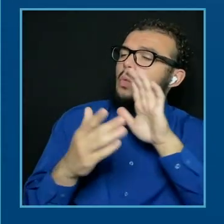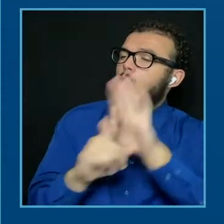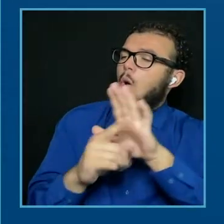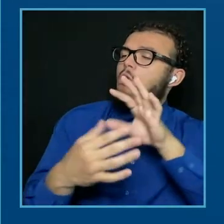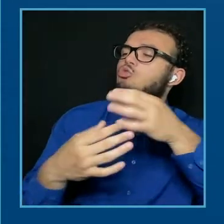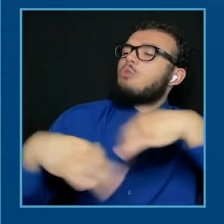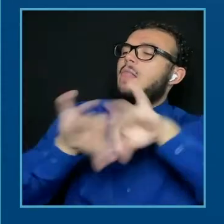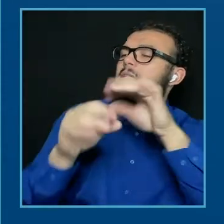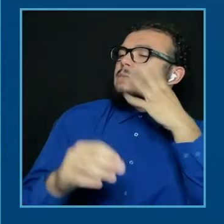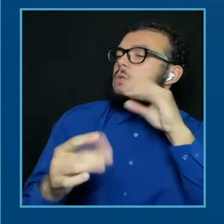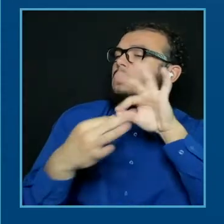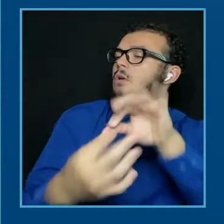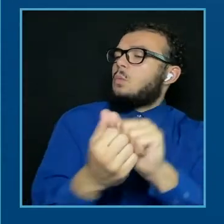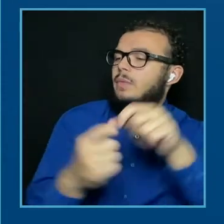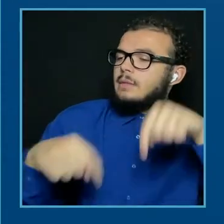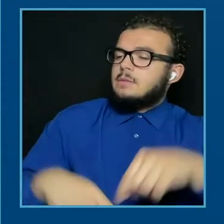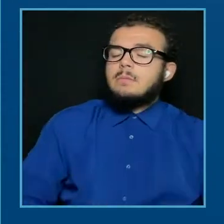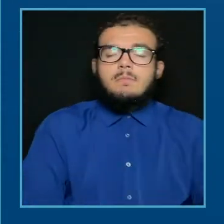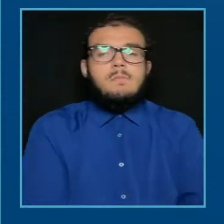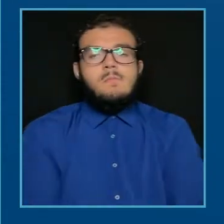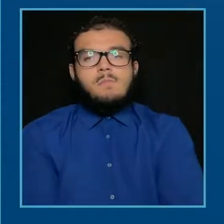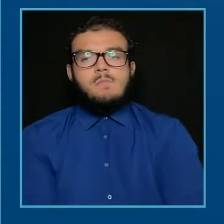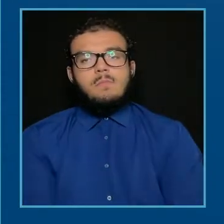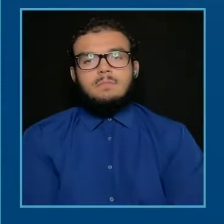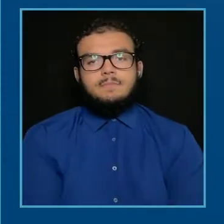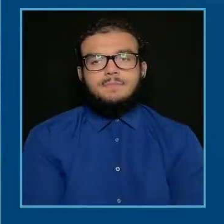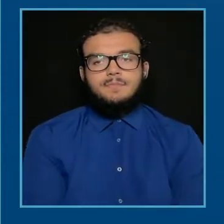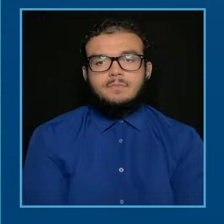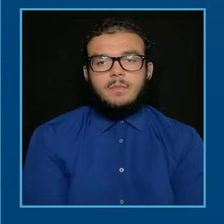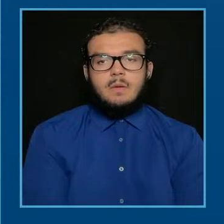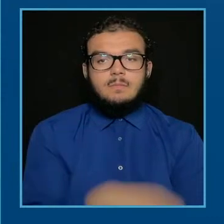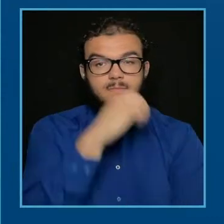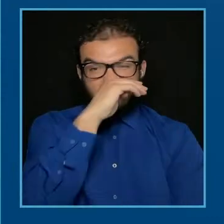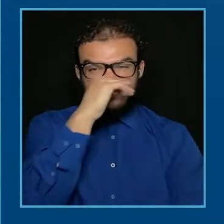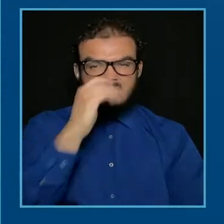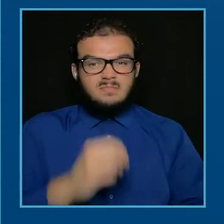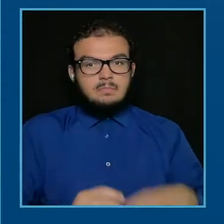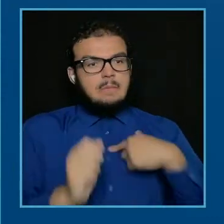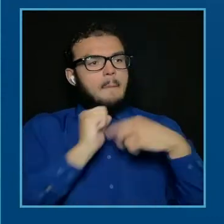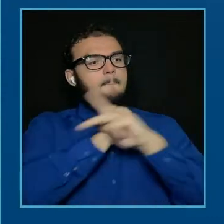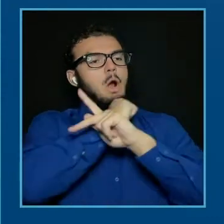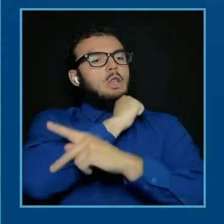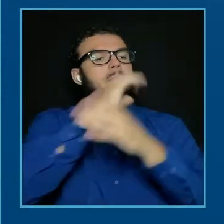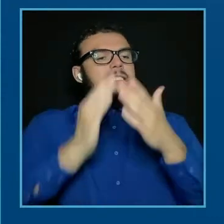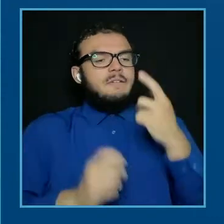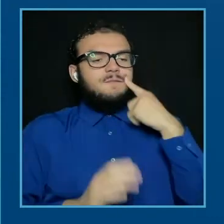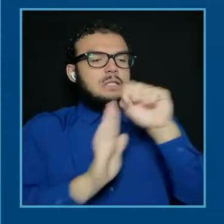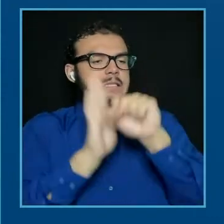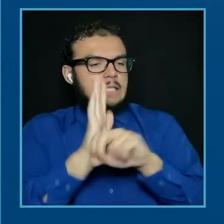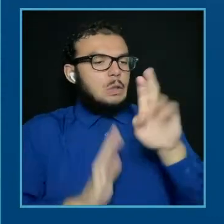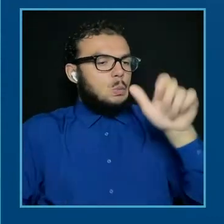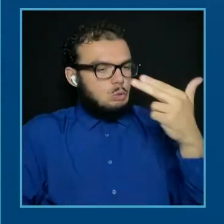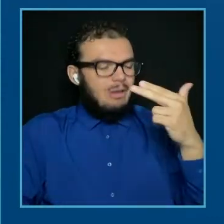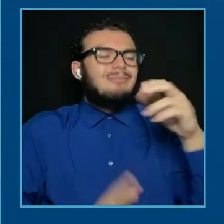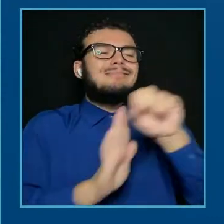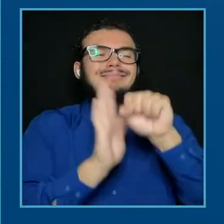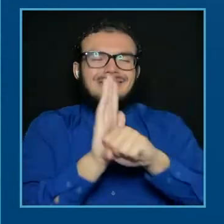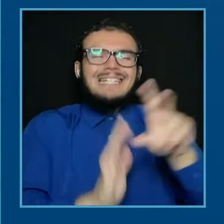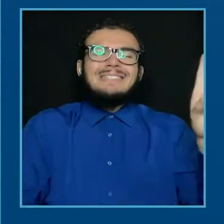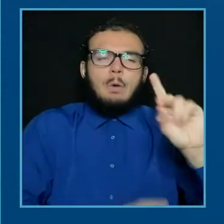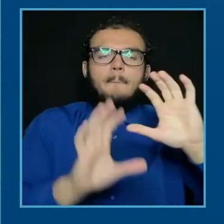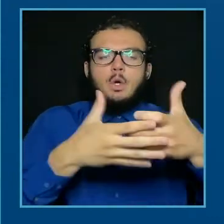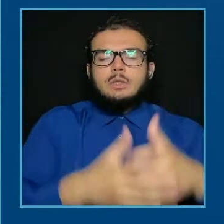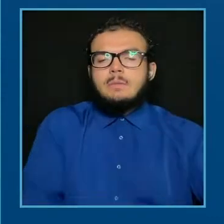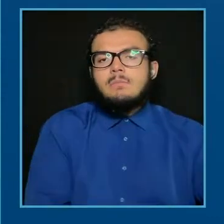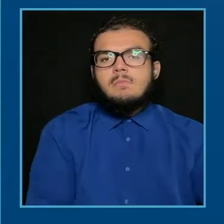as it pertains to this challenge? That I was parliamentarian for the state of Utah's Democratic Party. Okay. Can